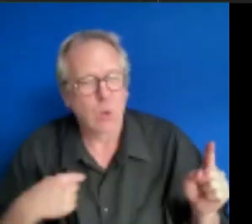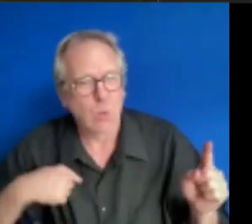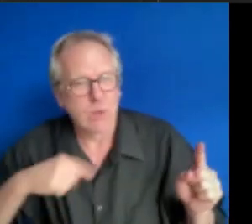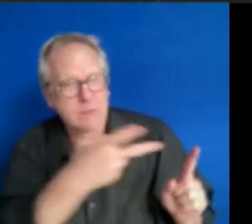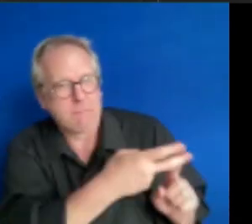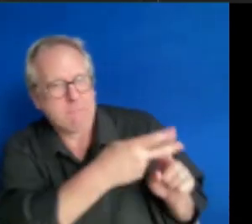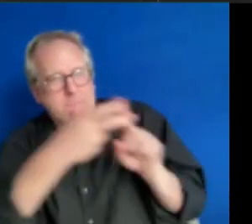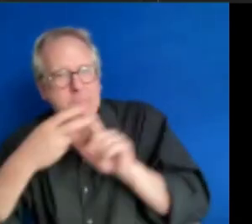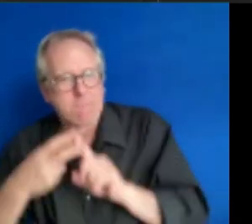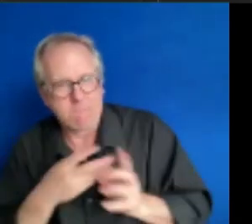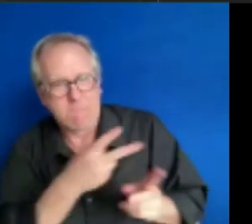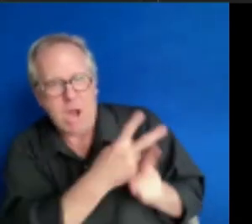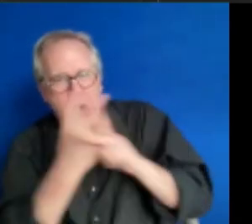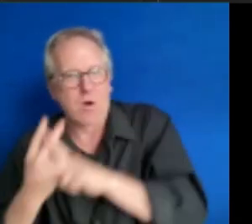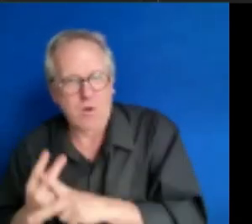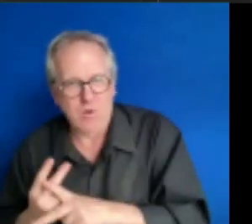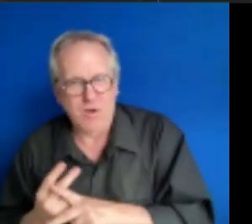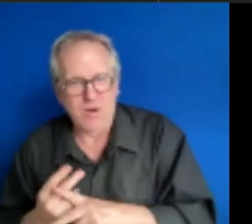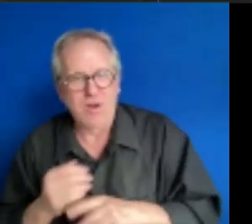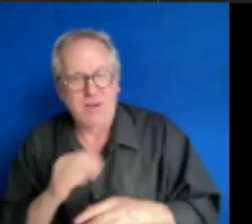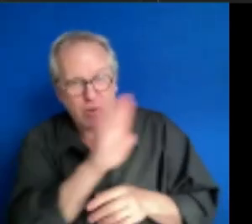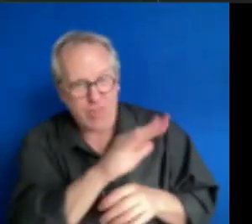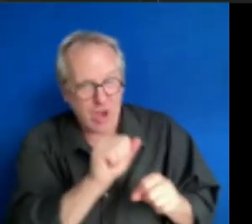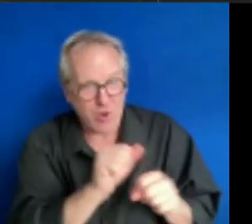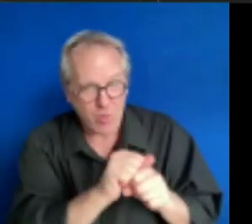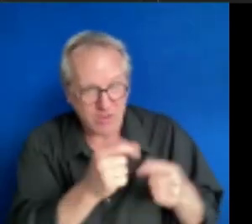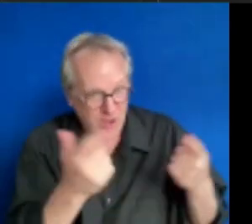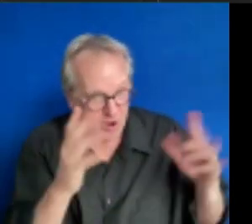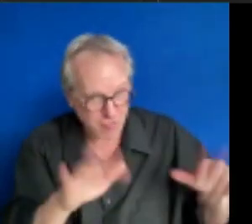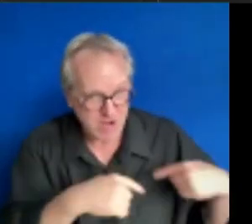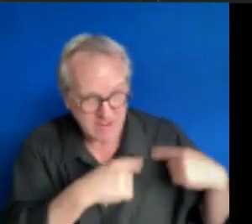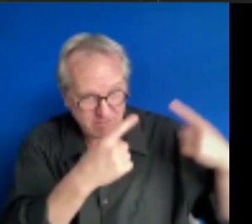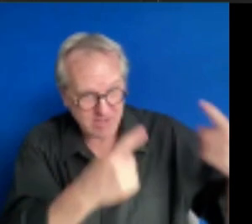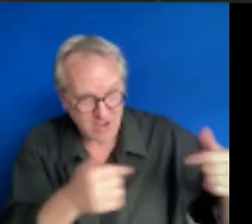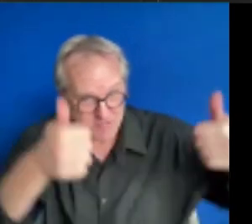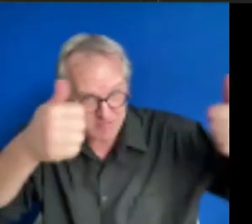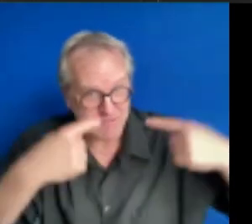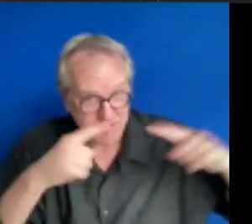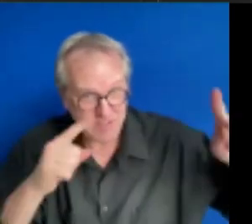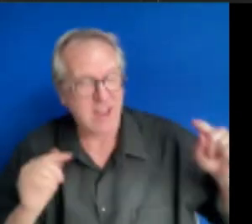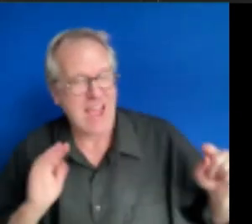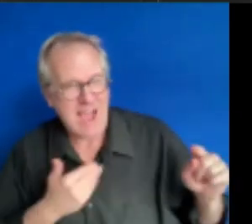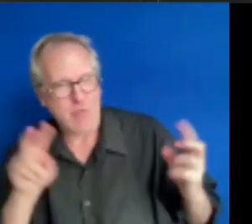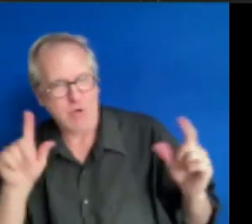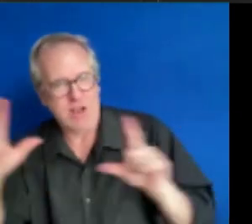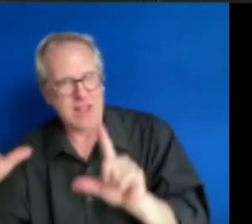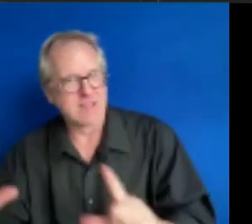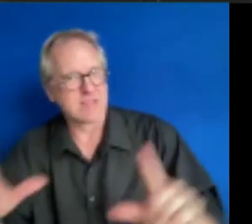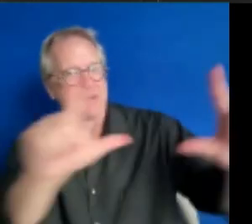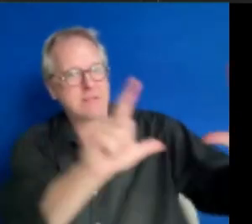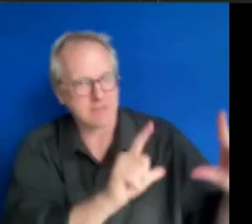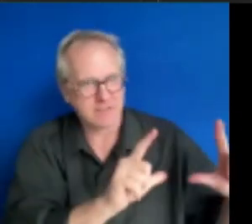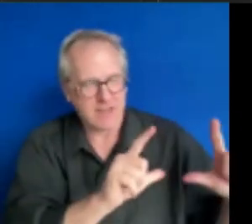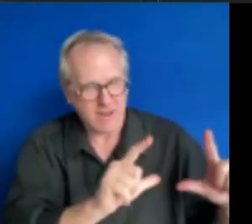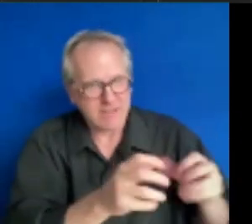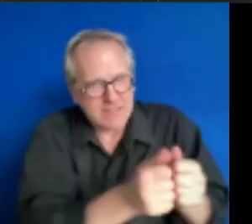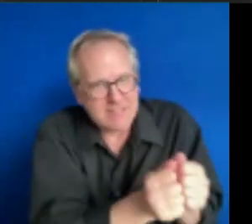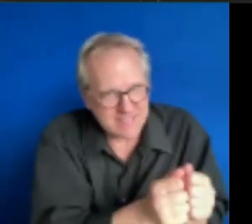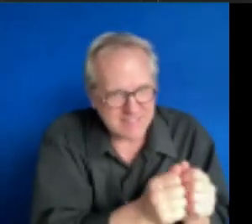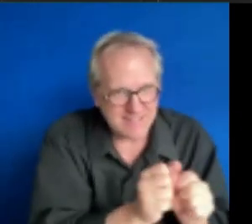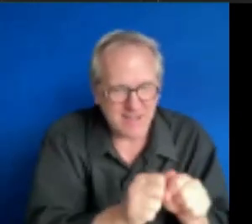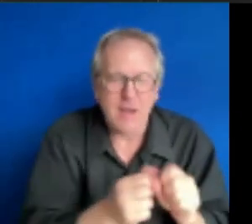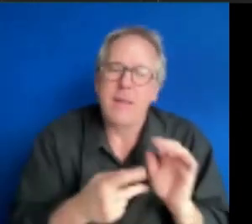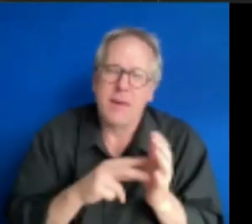this lens on top of that work already, I think will serve us in wonderful ways. But it means